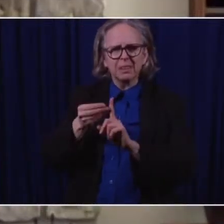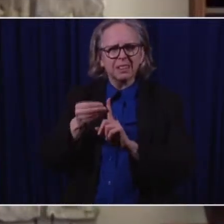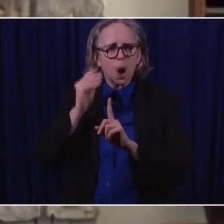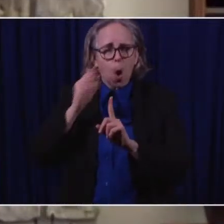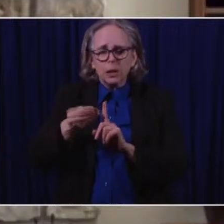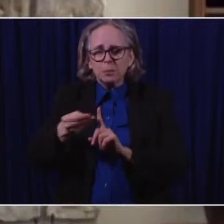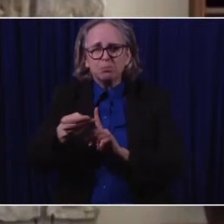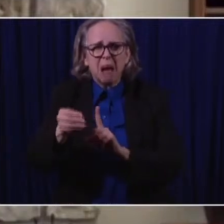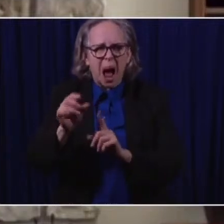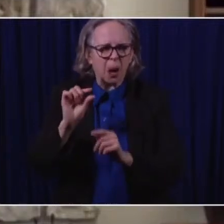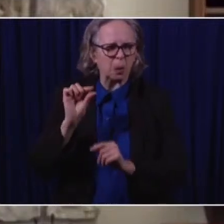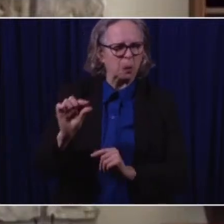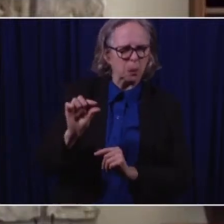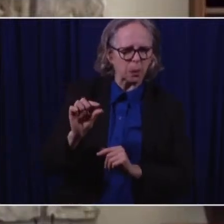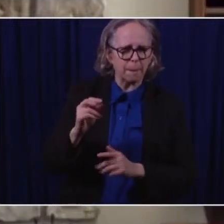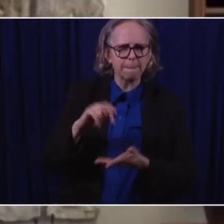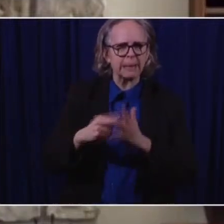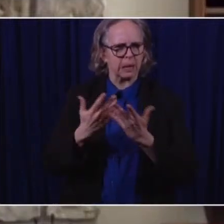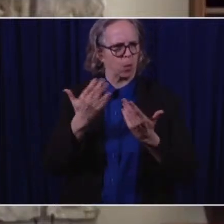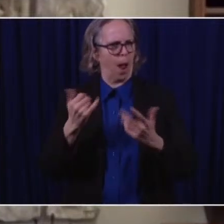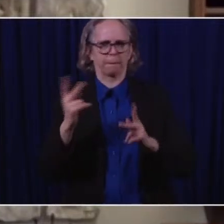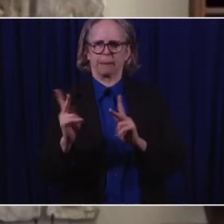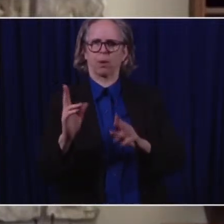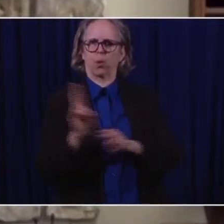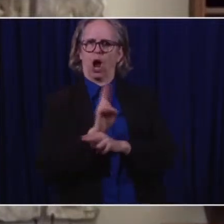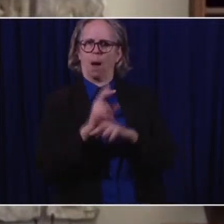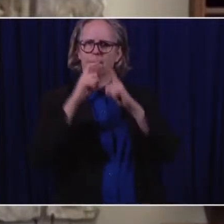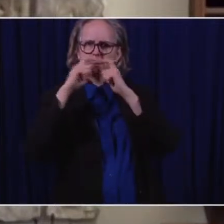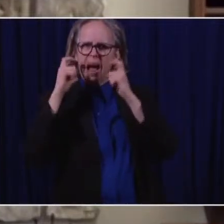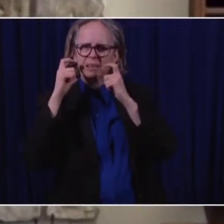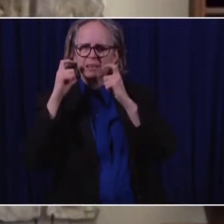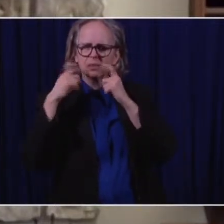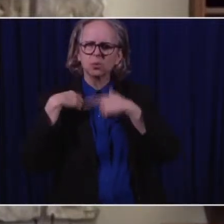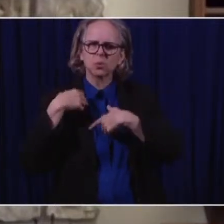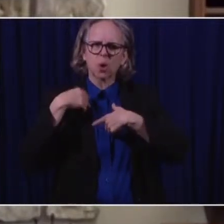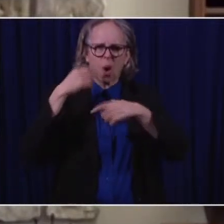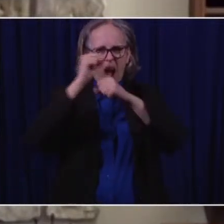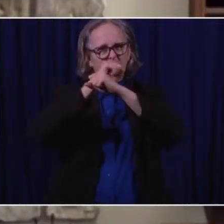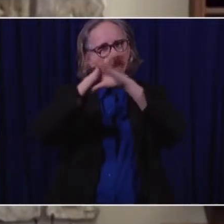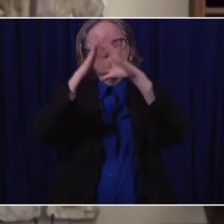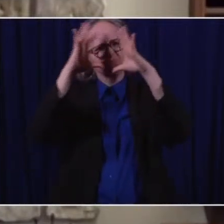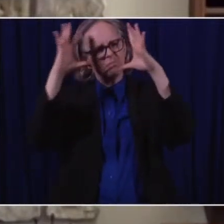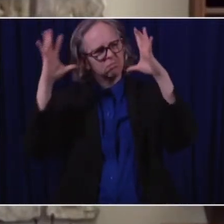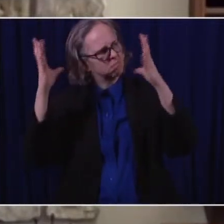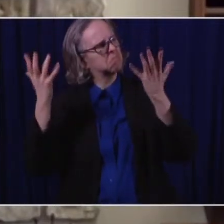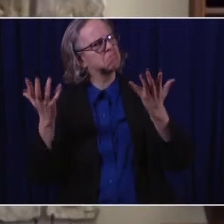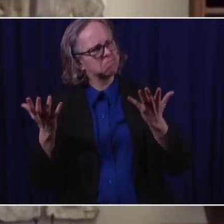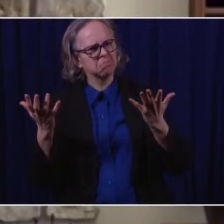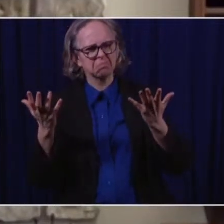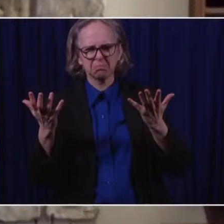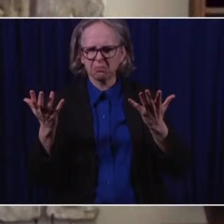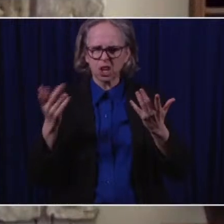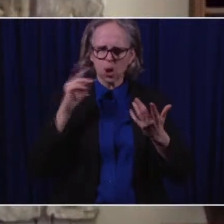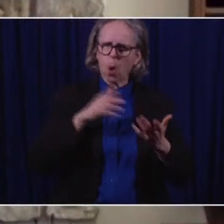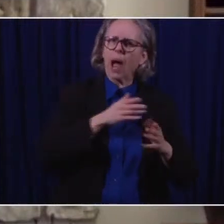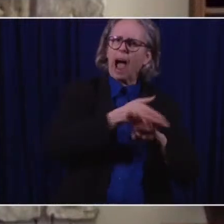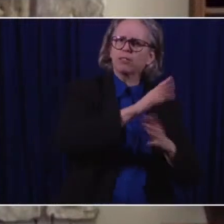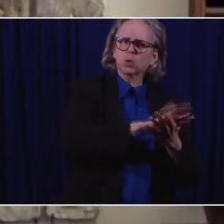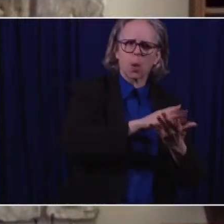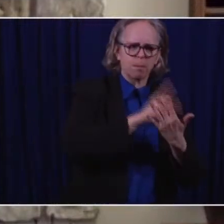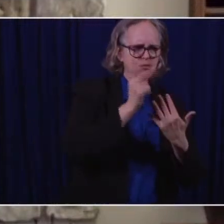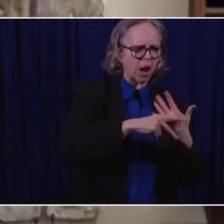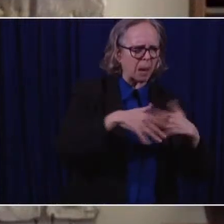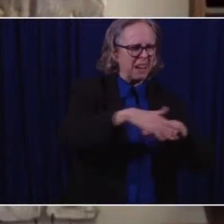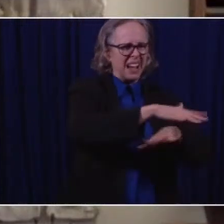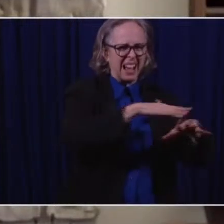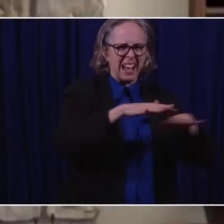Everybody's wearing a mask. But what we do also know is that outside the classroom, there certainly can be spread. People are closer than